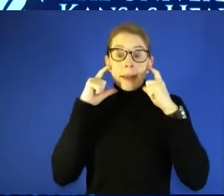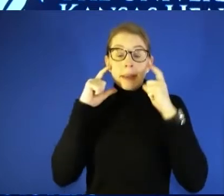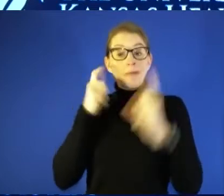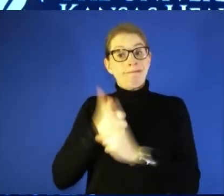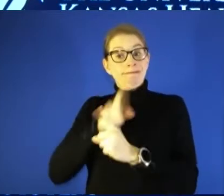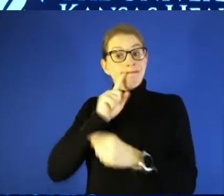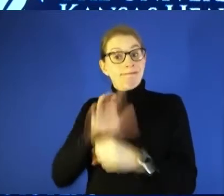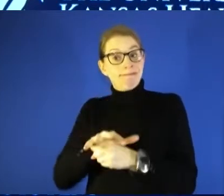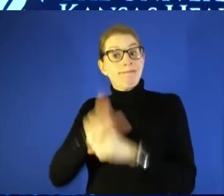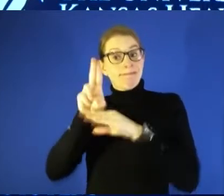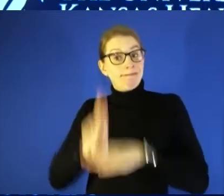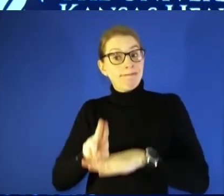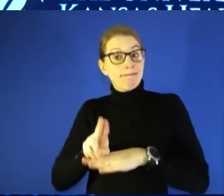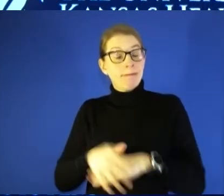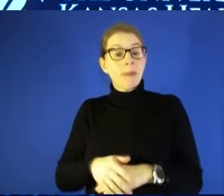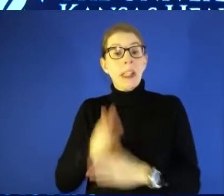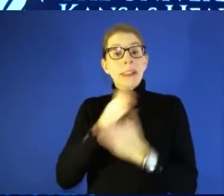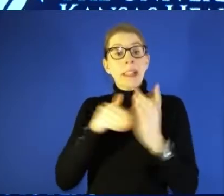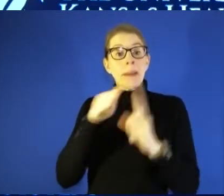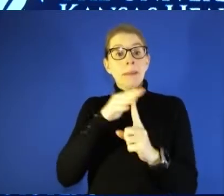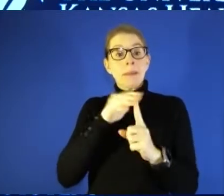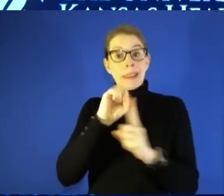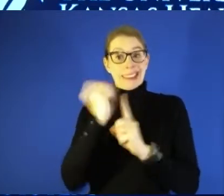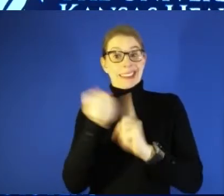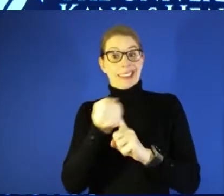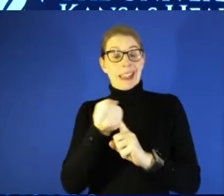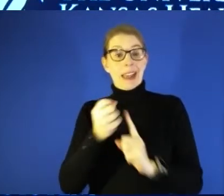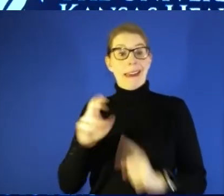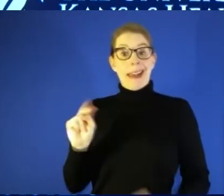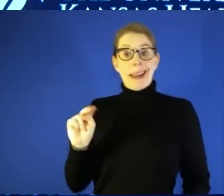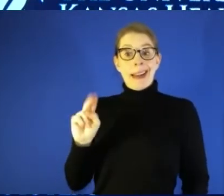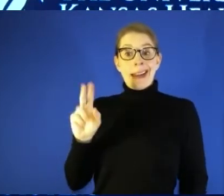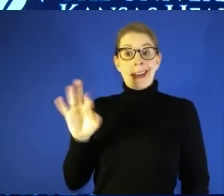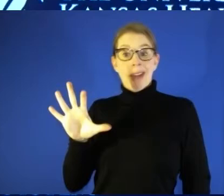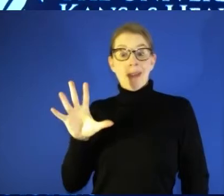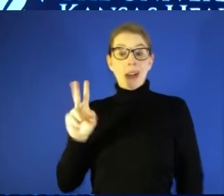in some situations, an N95 or a KN95 just may not be comfortable.